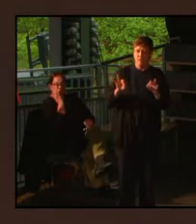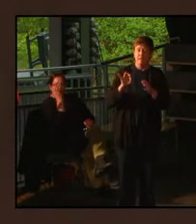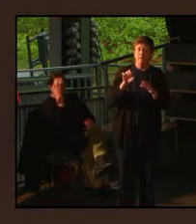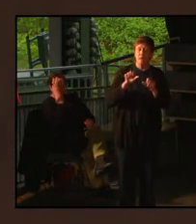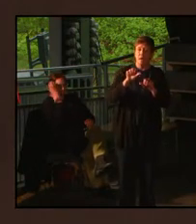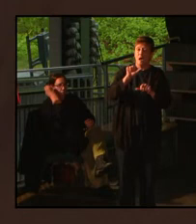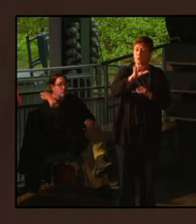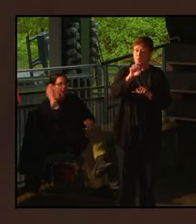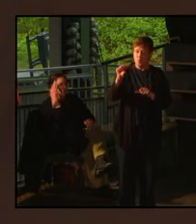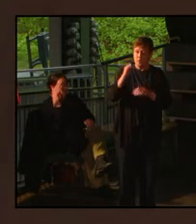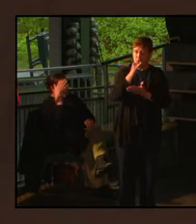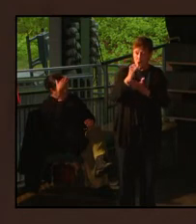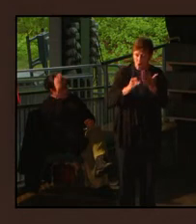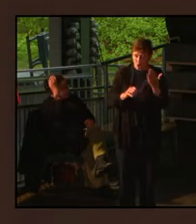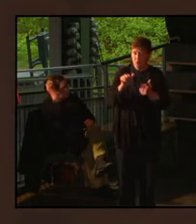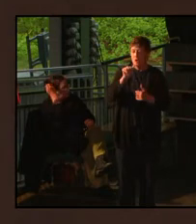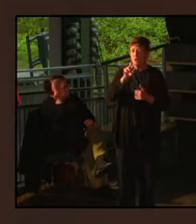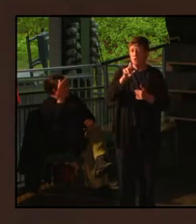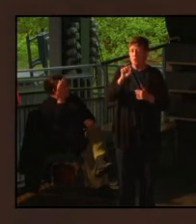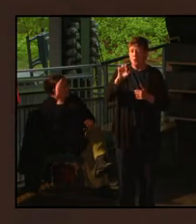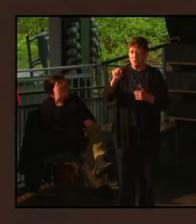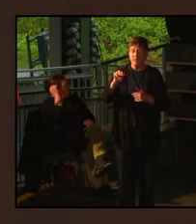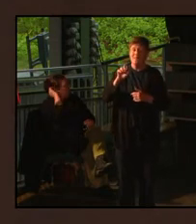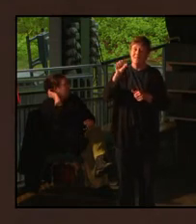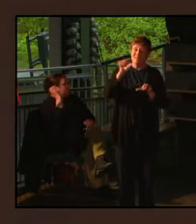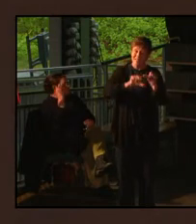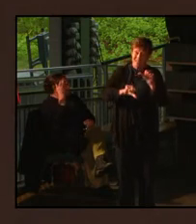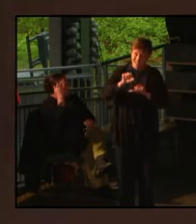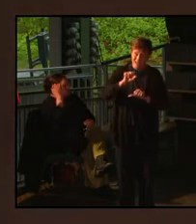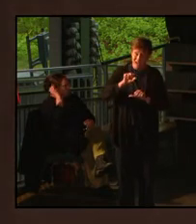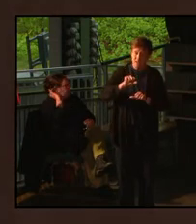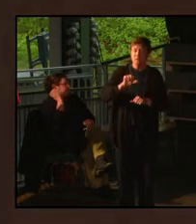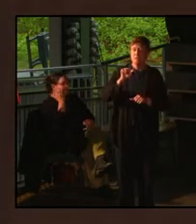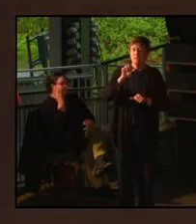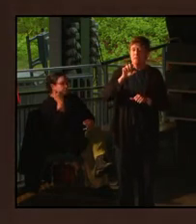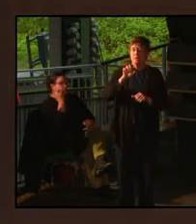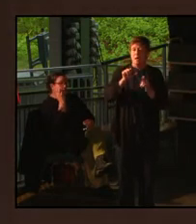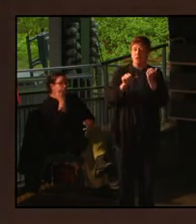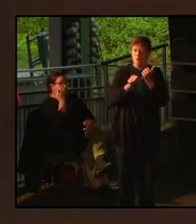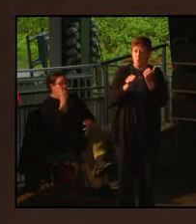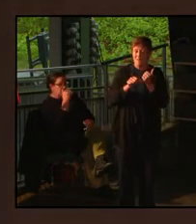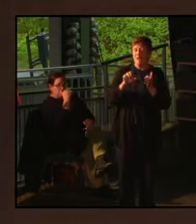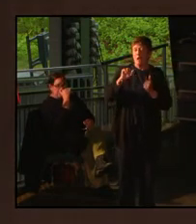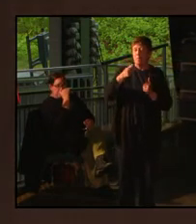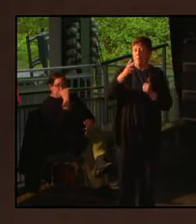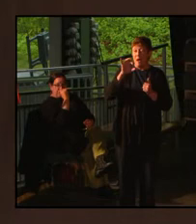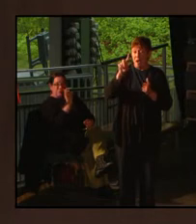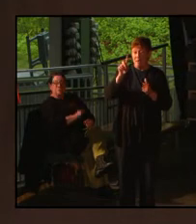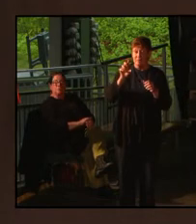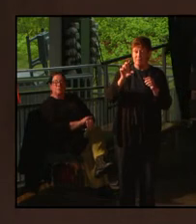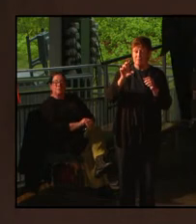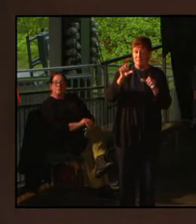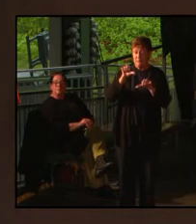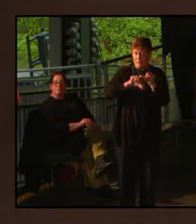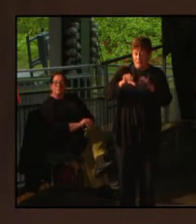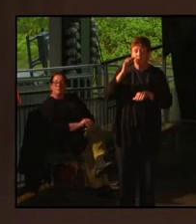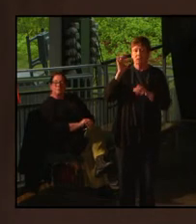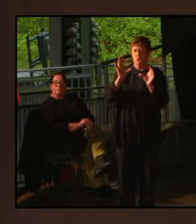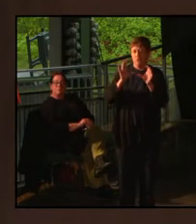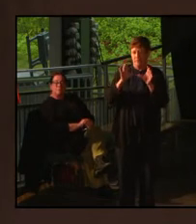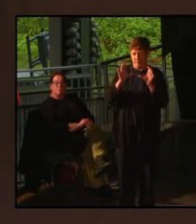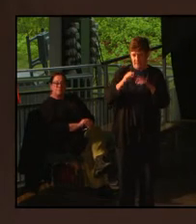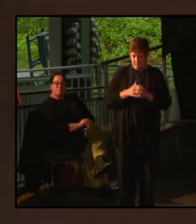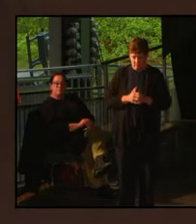in Science, Associate in Applied Science, and for the certificates.